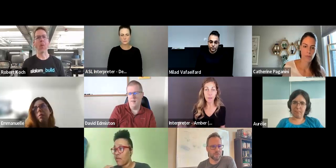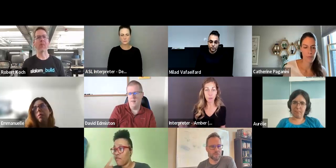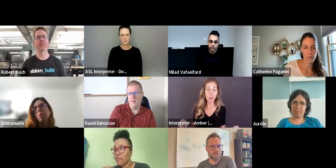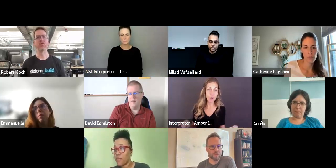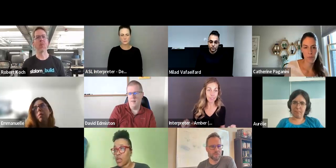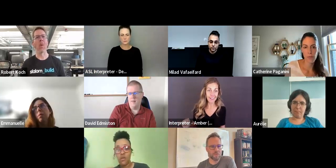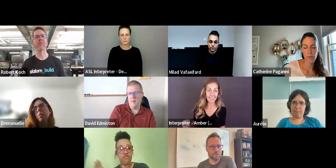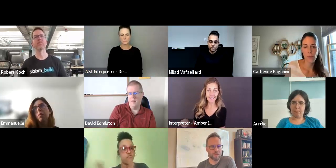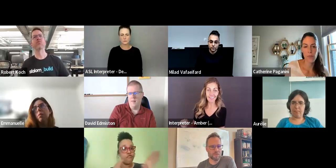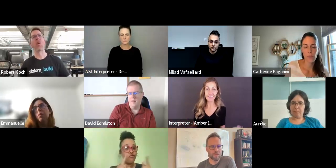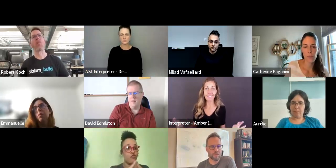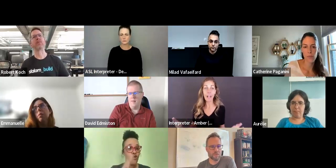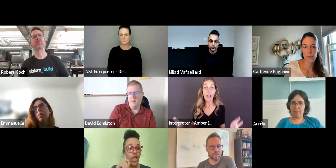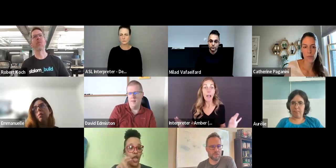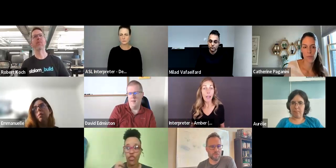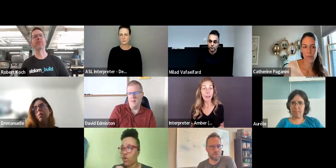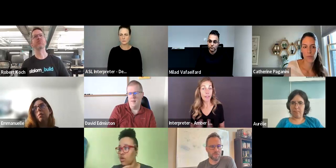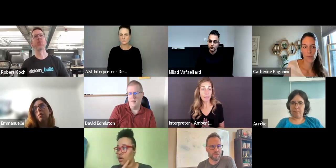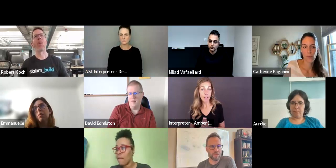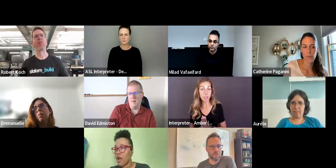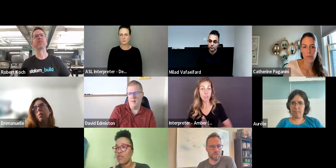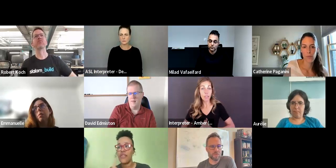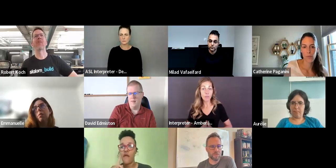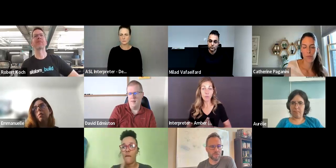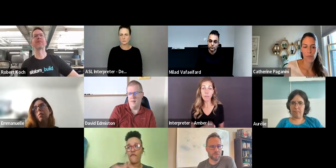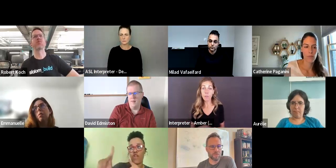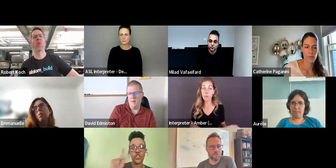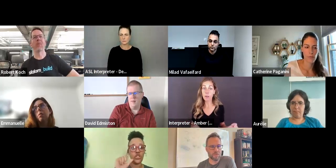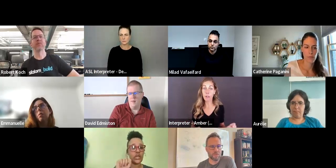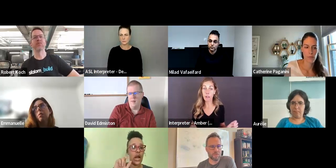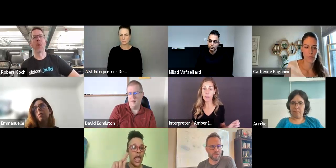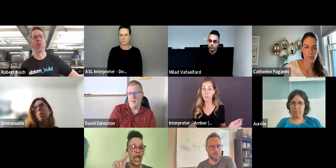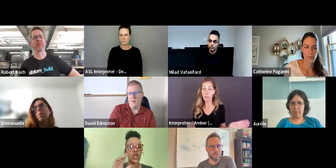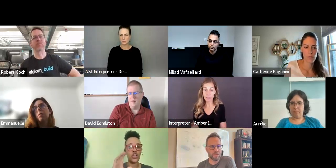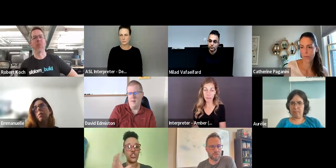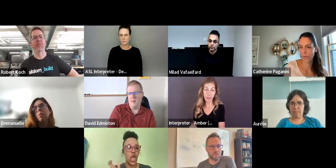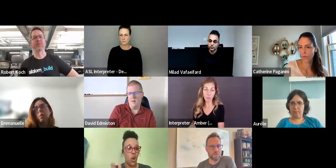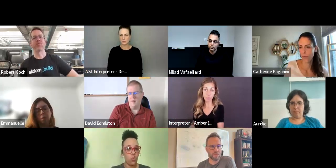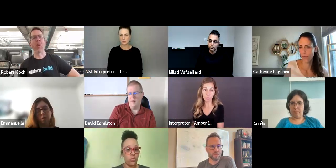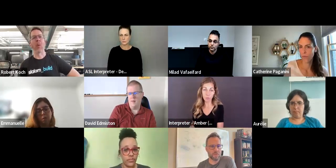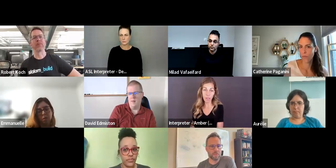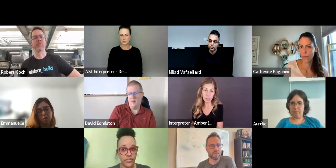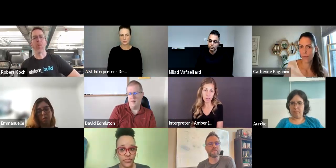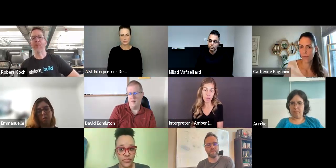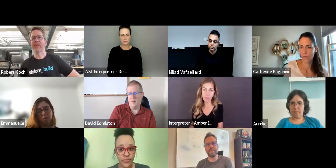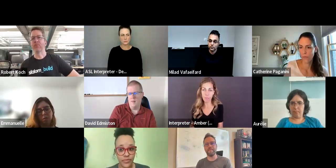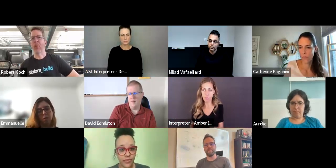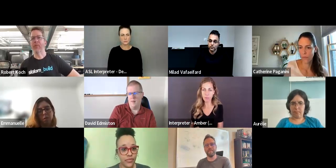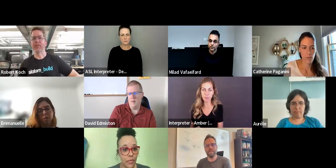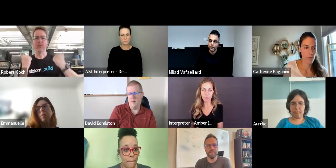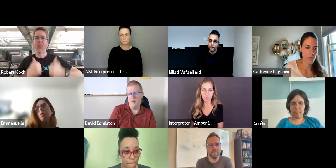document that comes along that is. And that's actually it for me. So I will switch to Catherine,